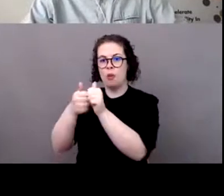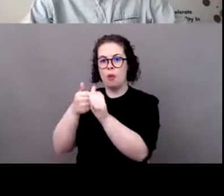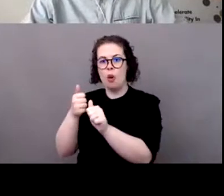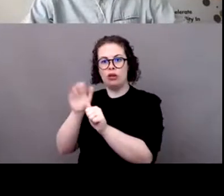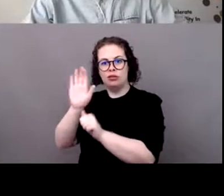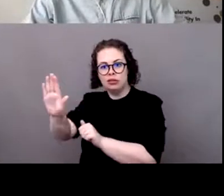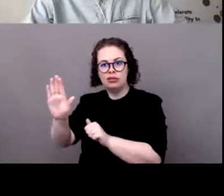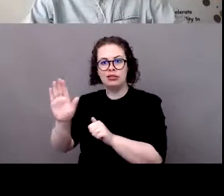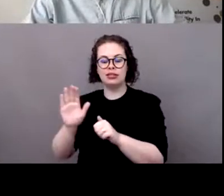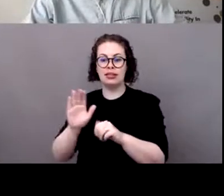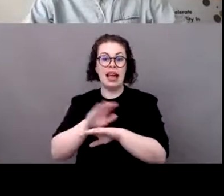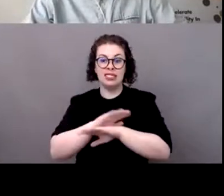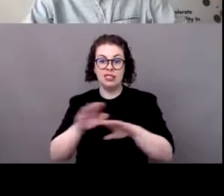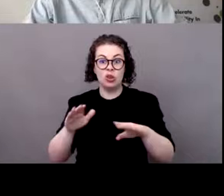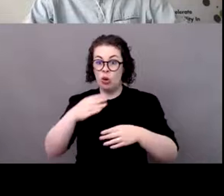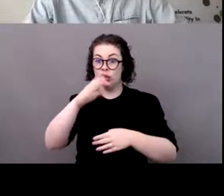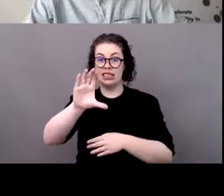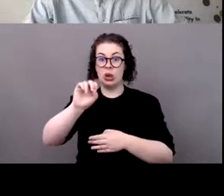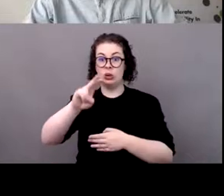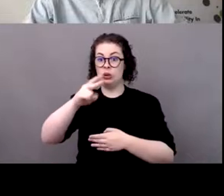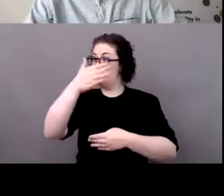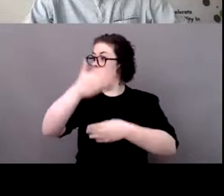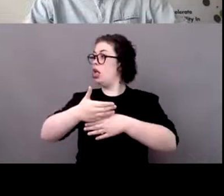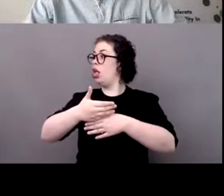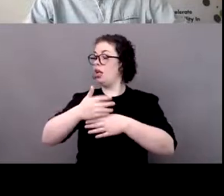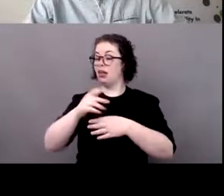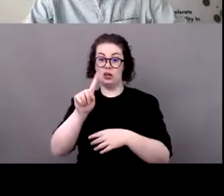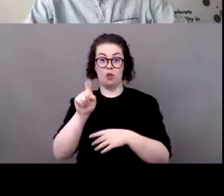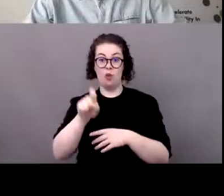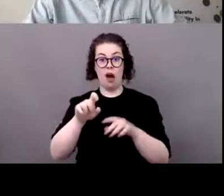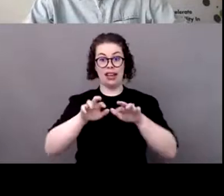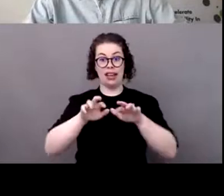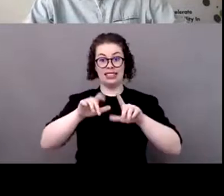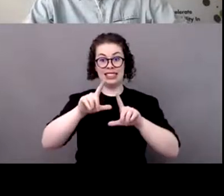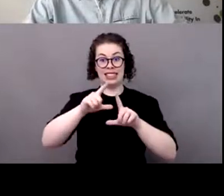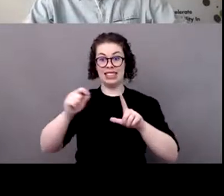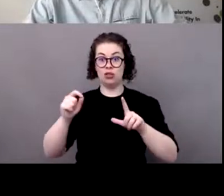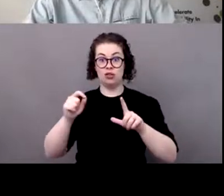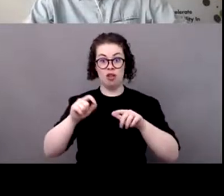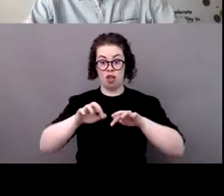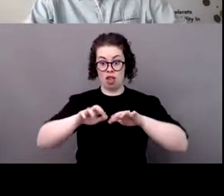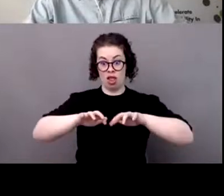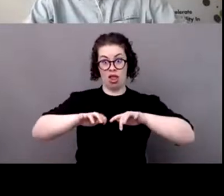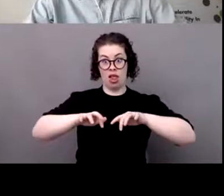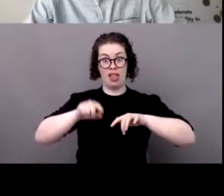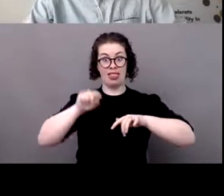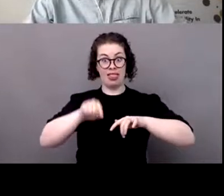ignore the carbon side of things, because the digital footprint is just like exploding here.